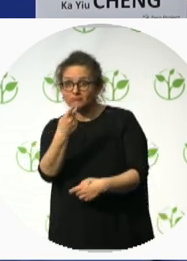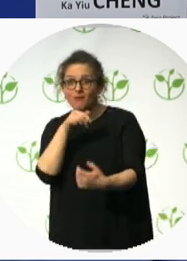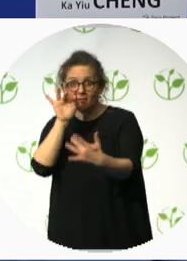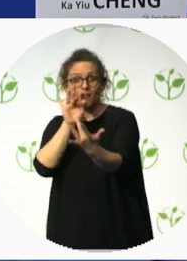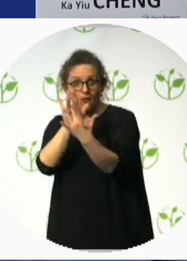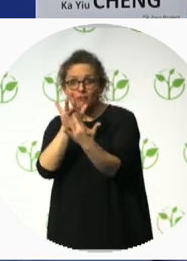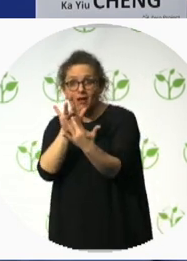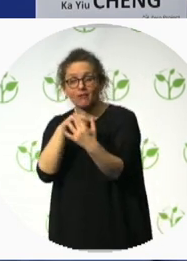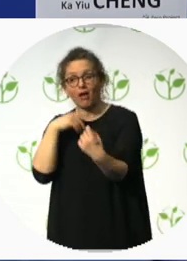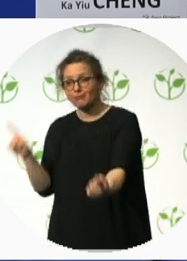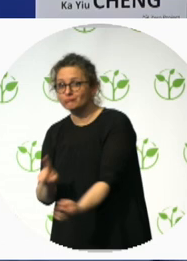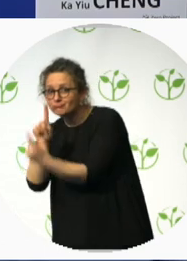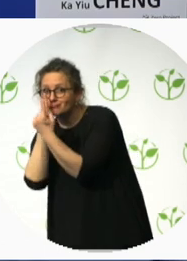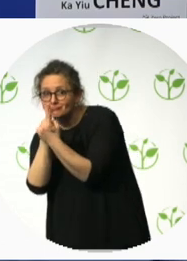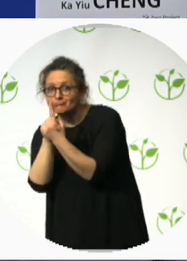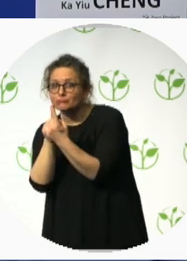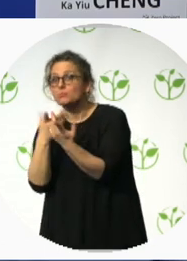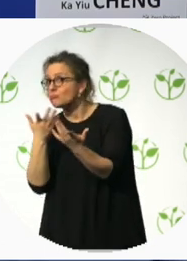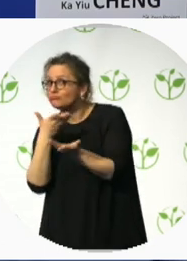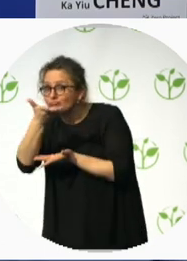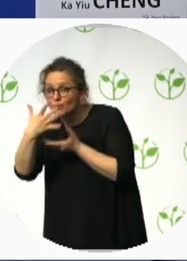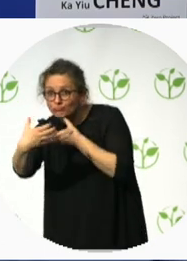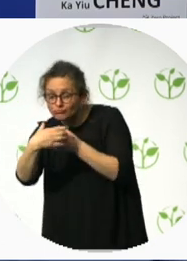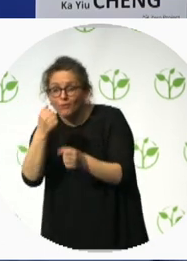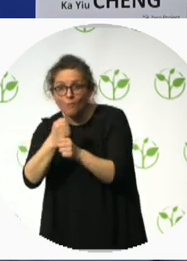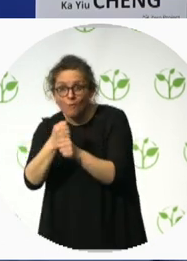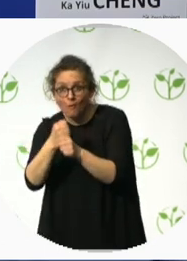can cooperate in the future. Yes.